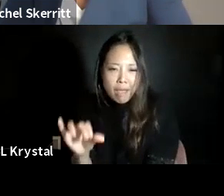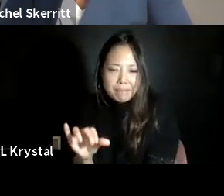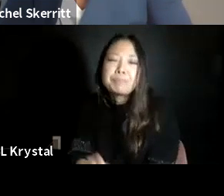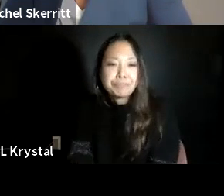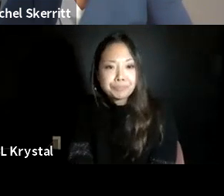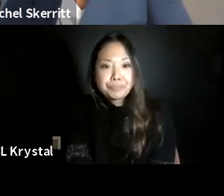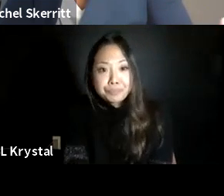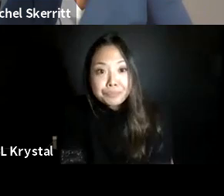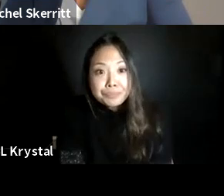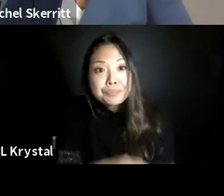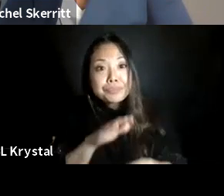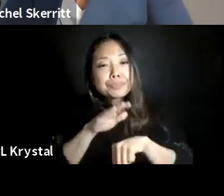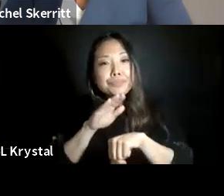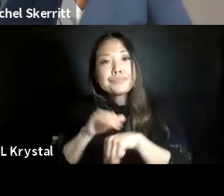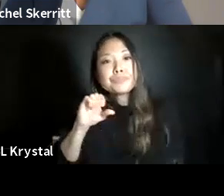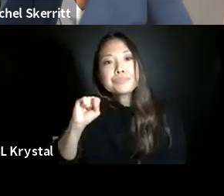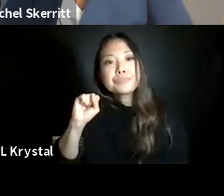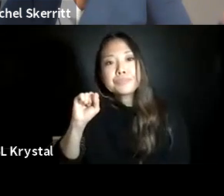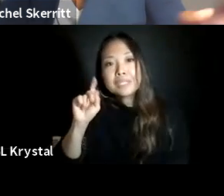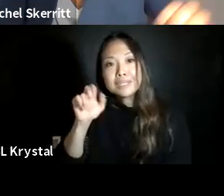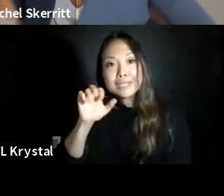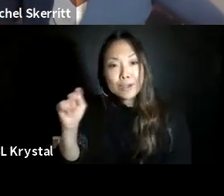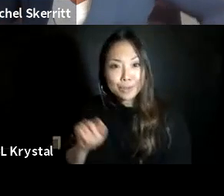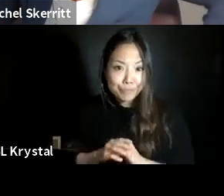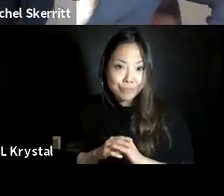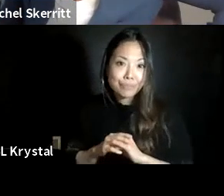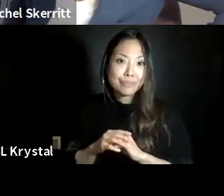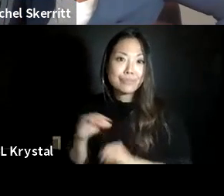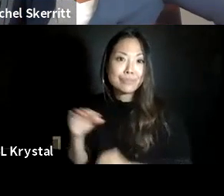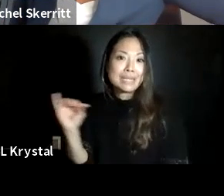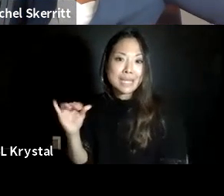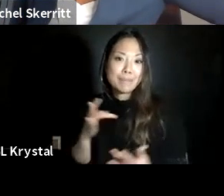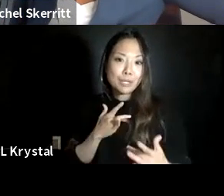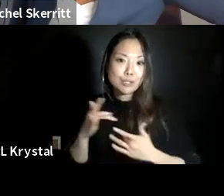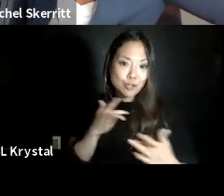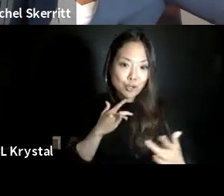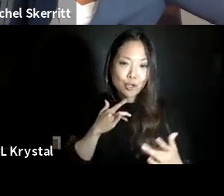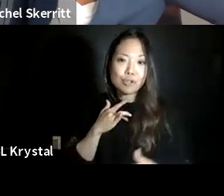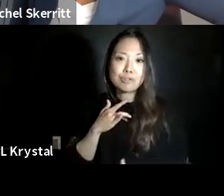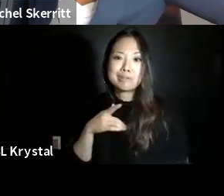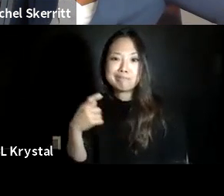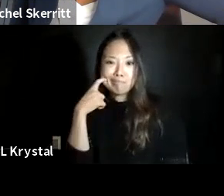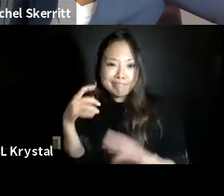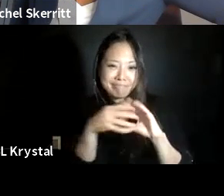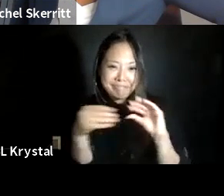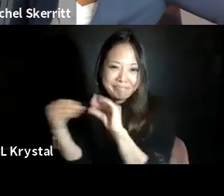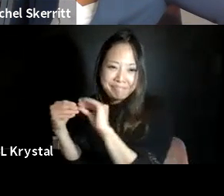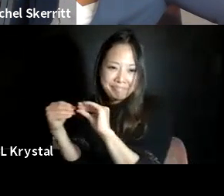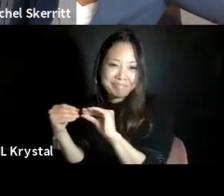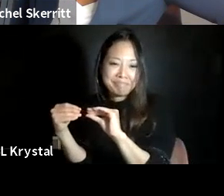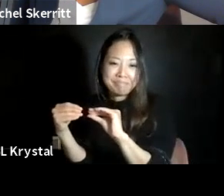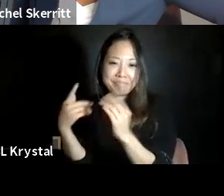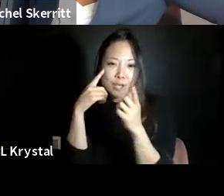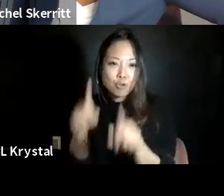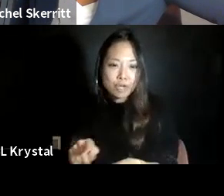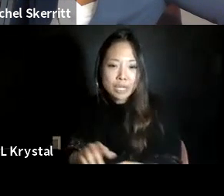Thank you. I share the concerns that Mr. Acevedo and Ms. Aguirre and Ms. Lum mentioned, but I do respect Mr. Chernow's